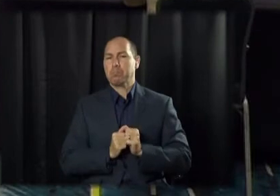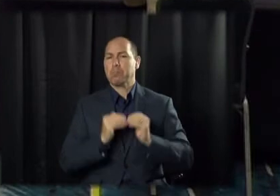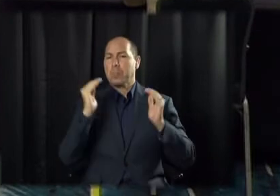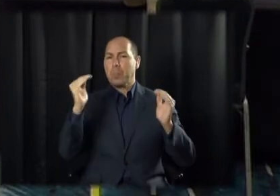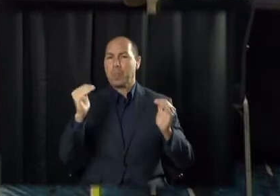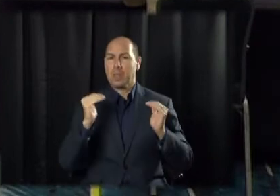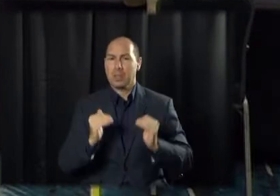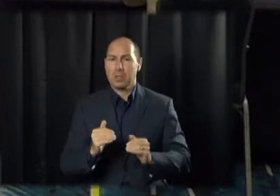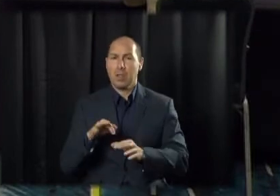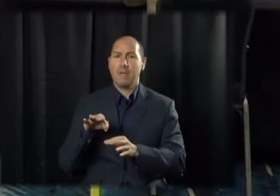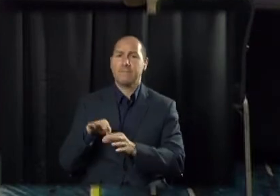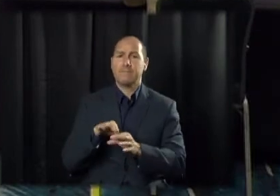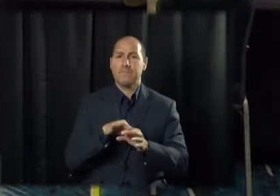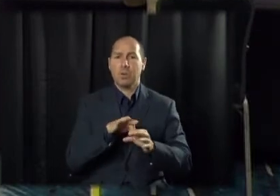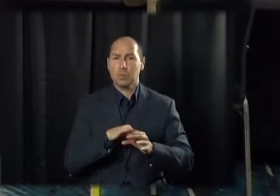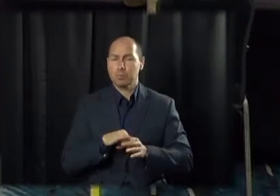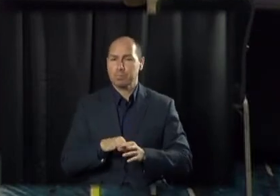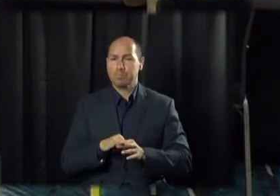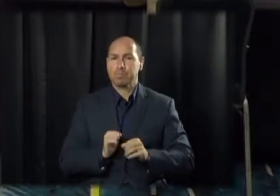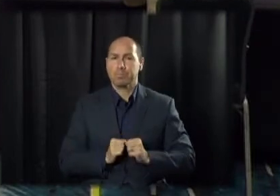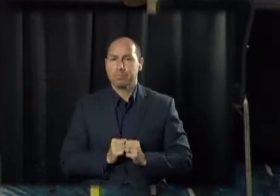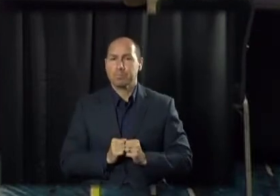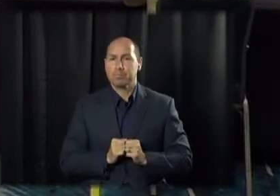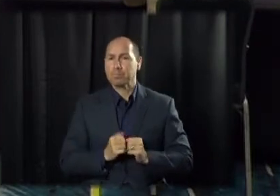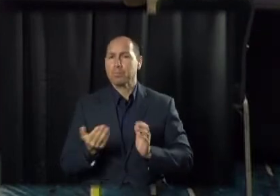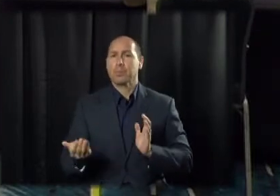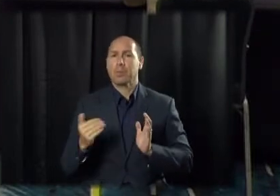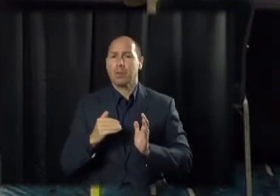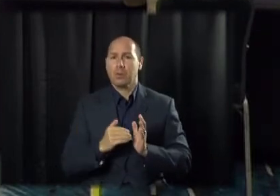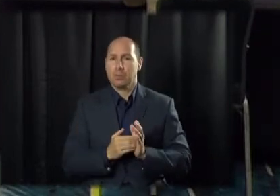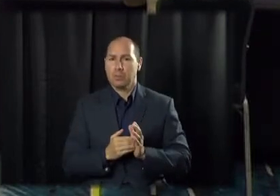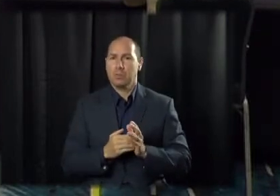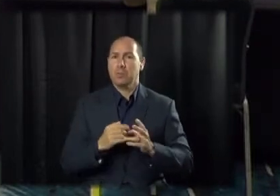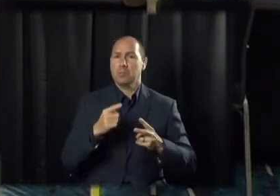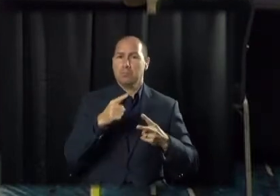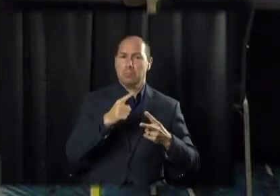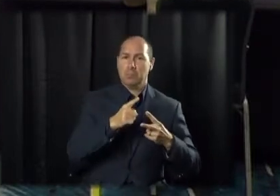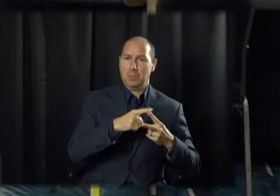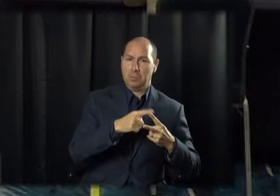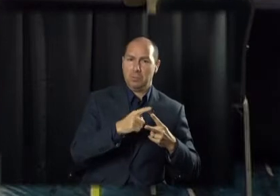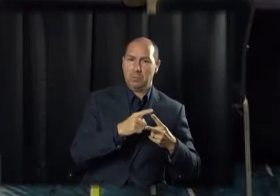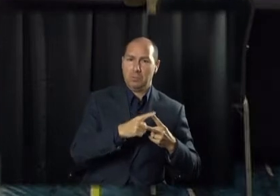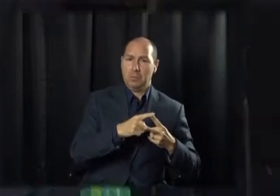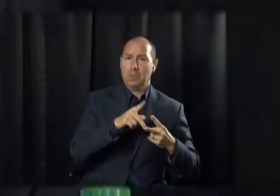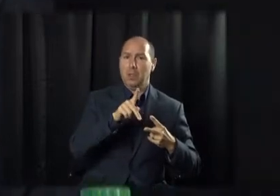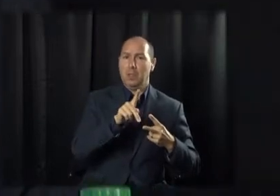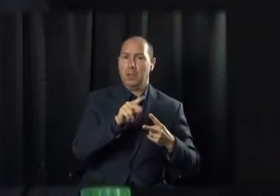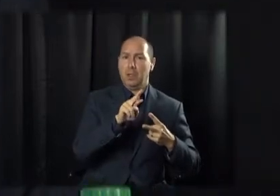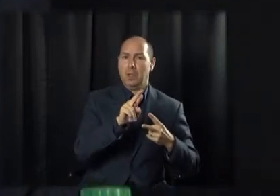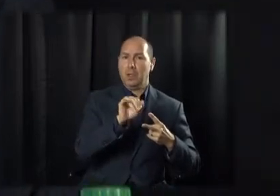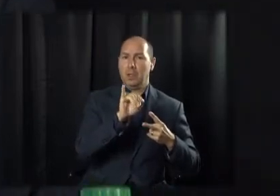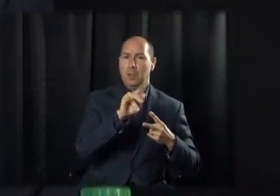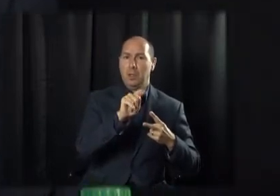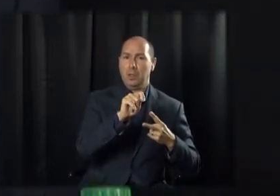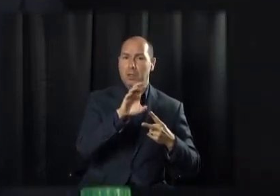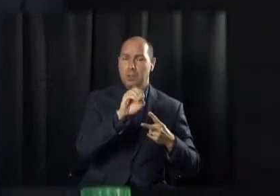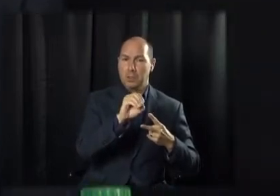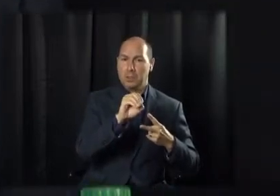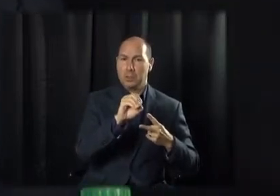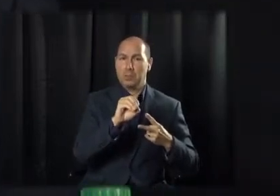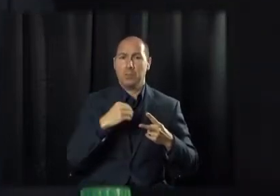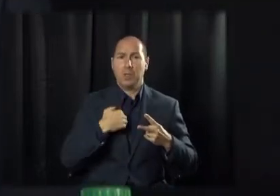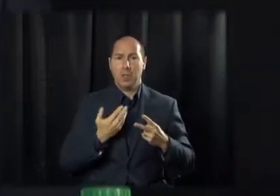vote? And we'll take the fiscal plans one at a time, starting with Pridco. Do we have a